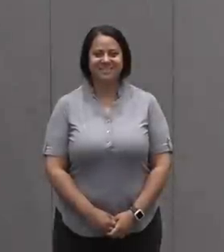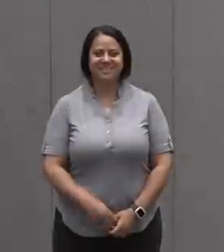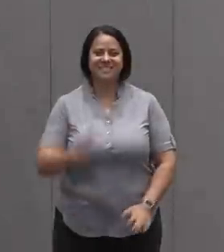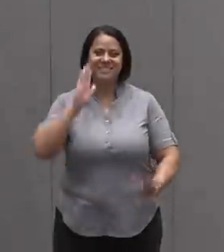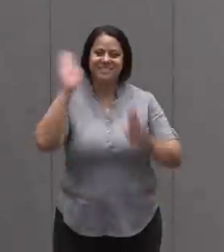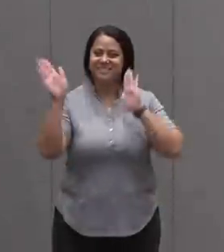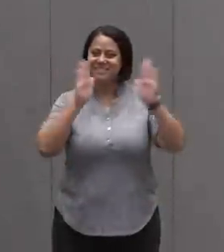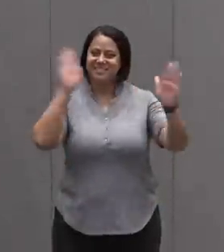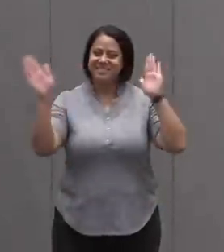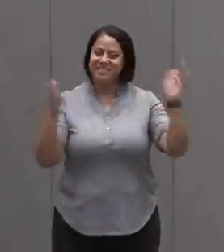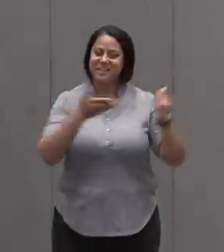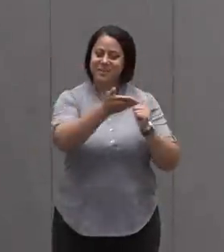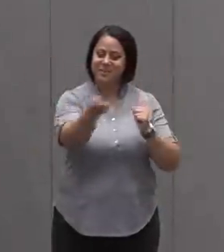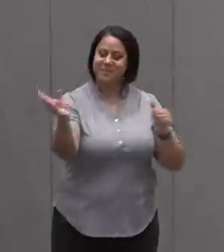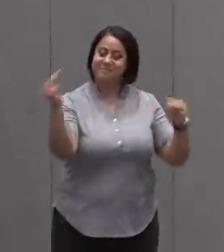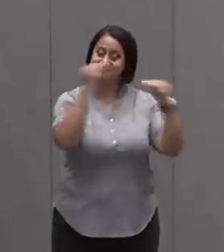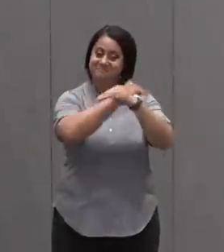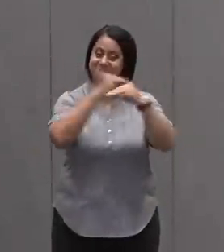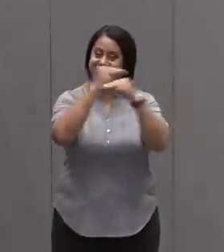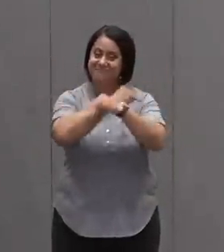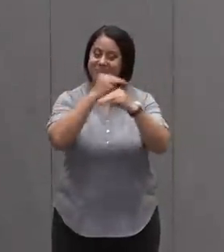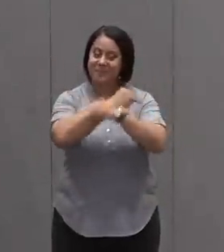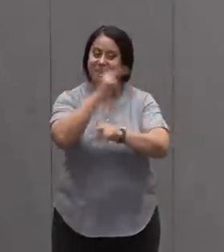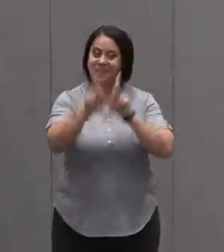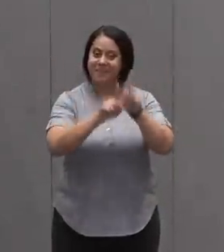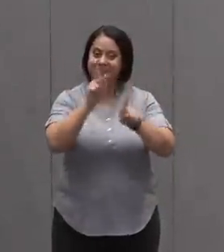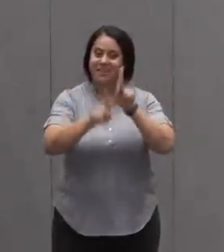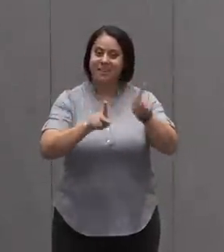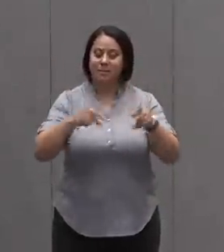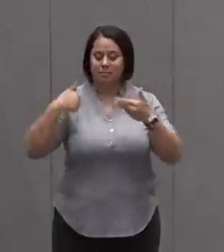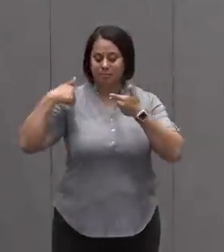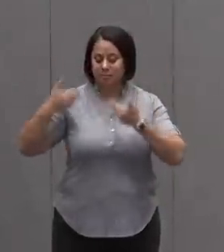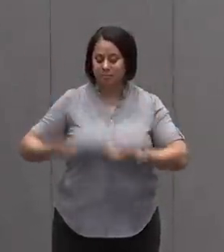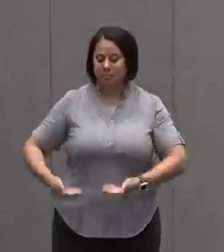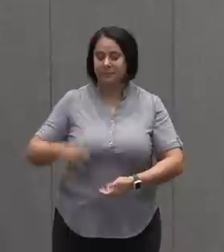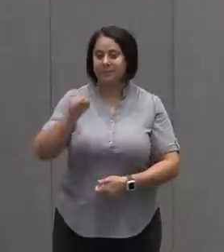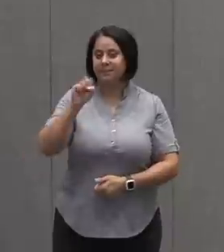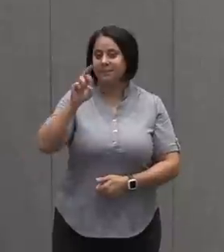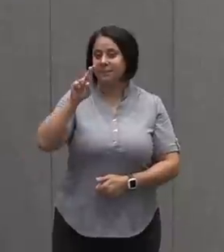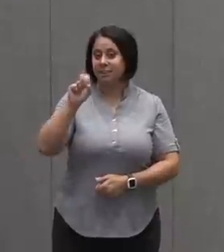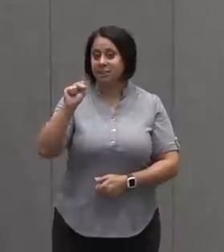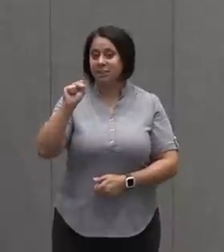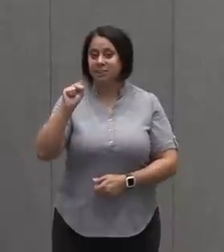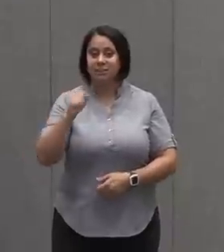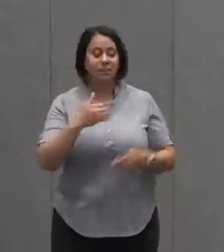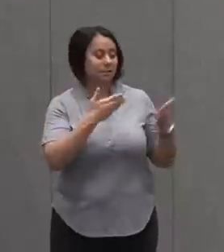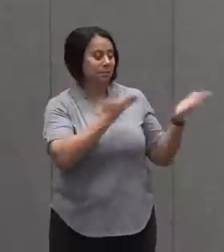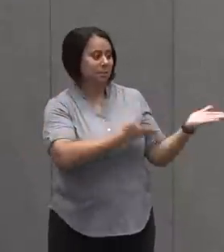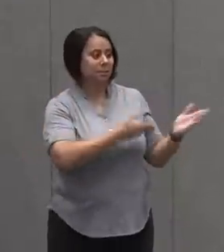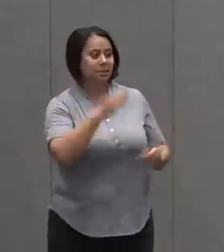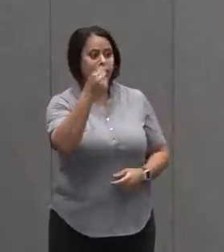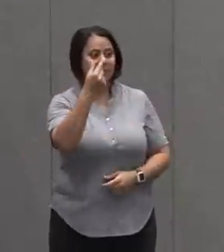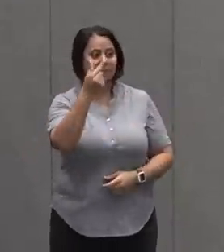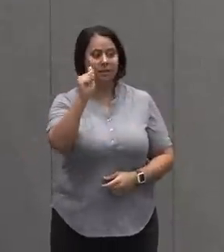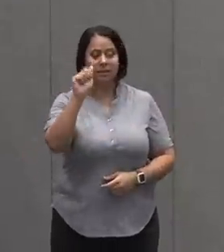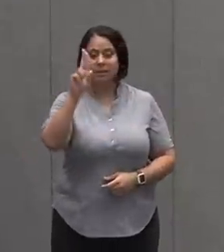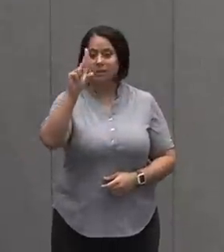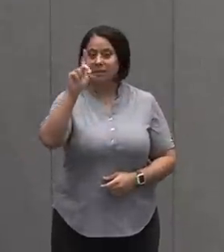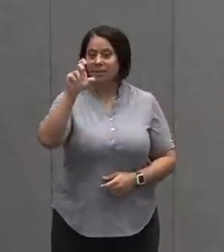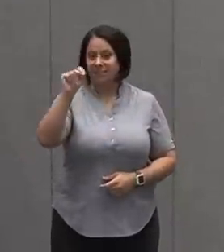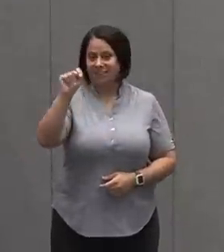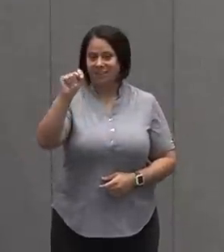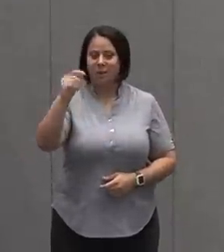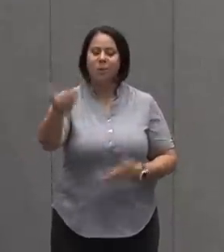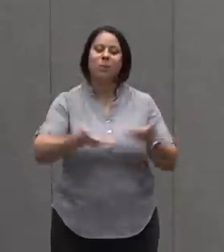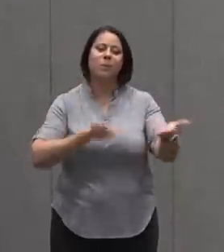Hello, mathematicians, and my name is Mrs. Sears. Hi, and my name is Mrs. Gaudet, and welcome to At